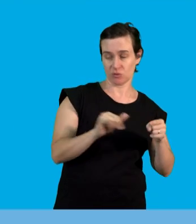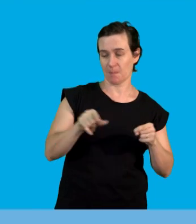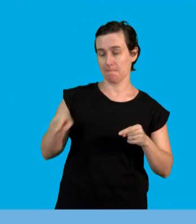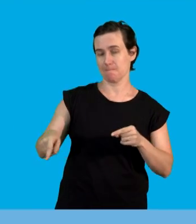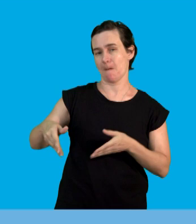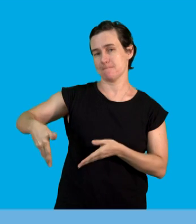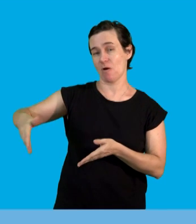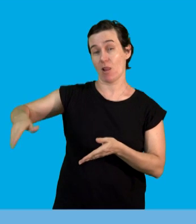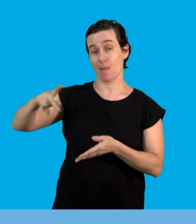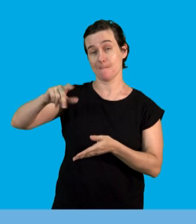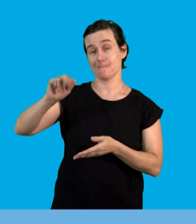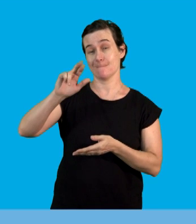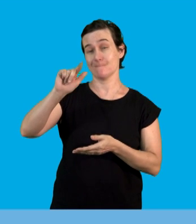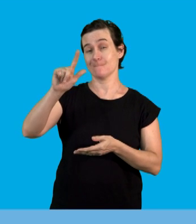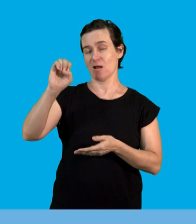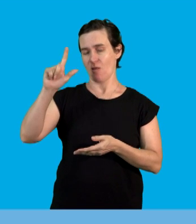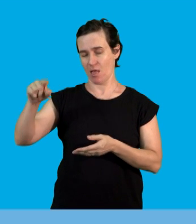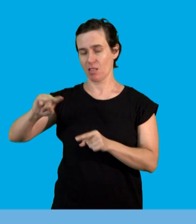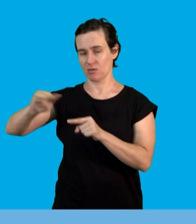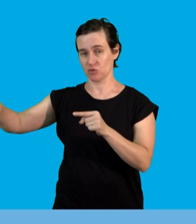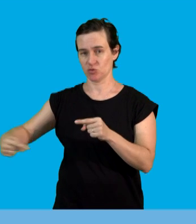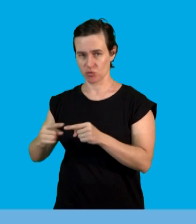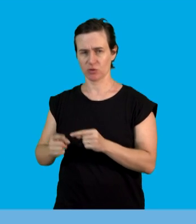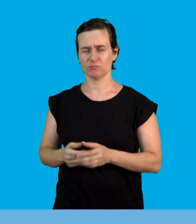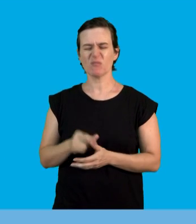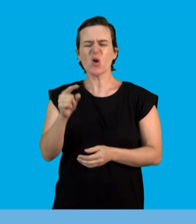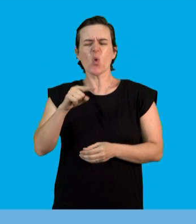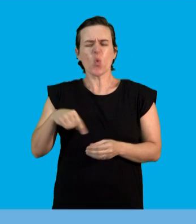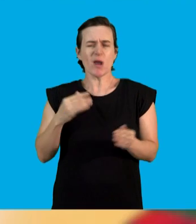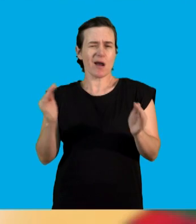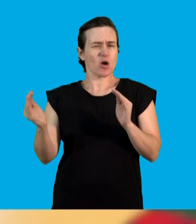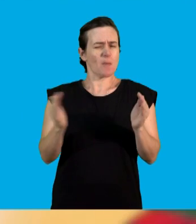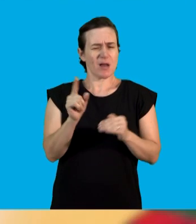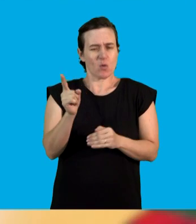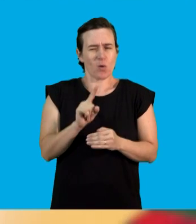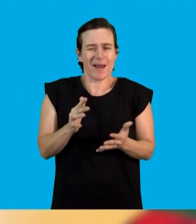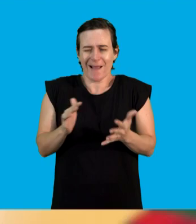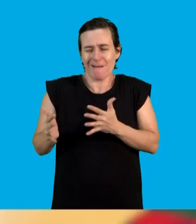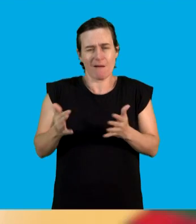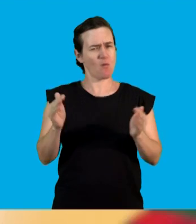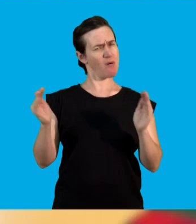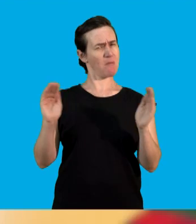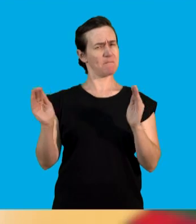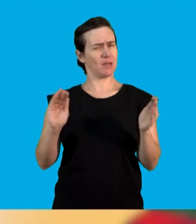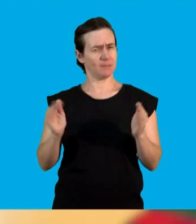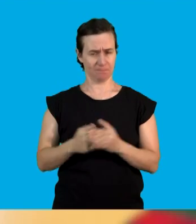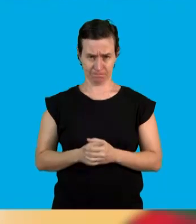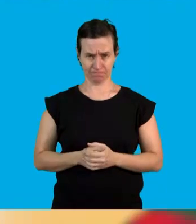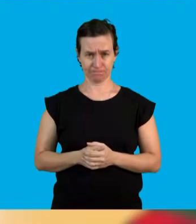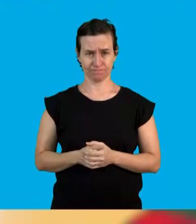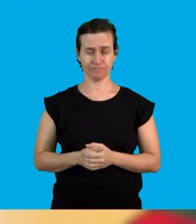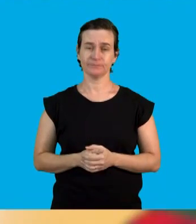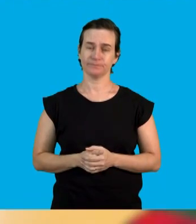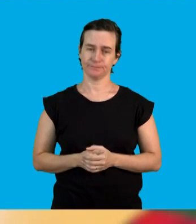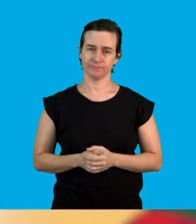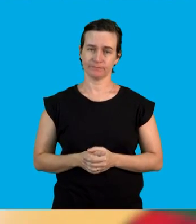parallel circuit. So to begin, we need to know what we're going to be comparing and how are we going to be comparing those variables.